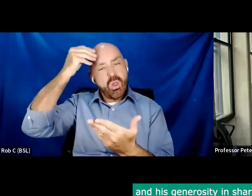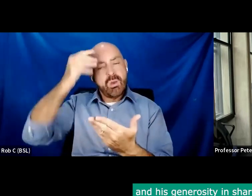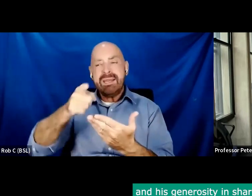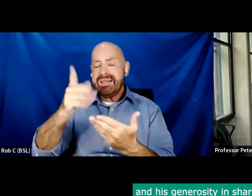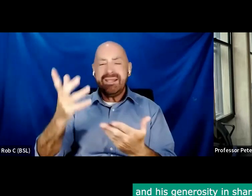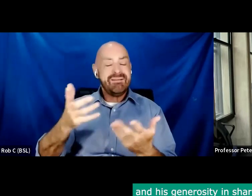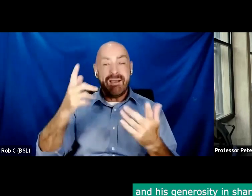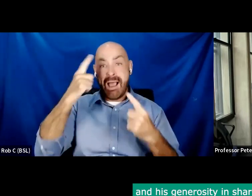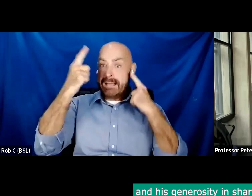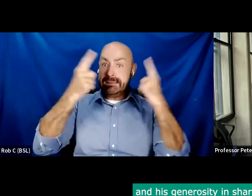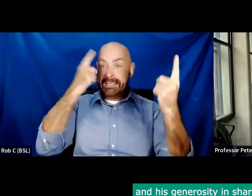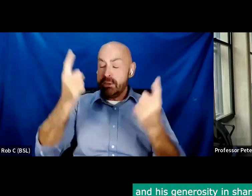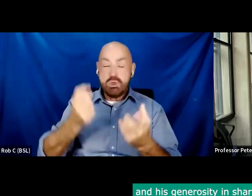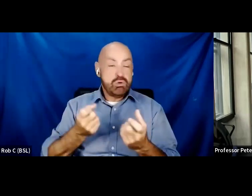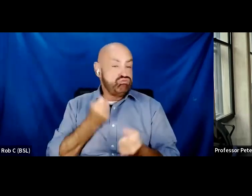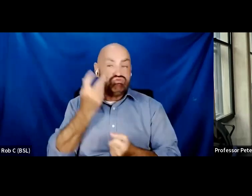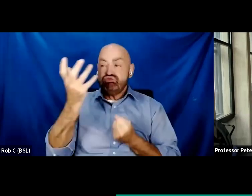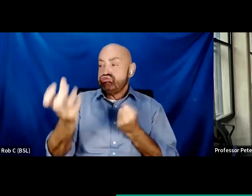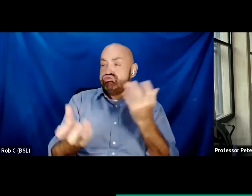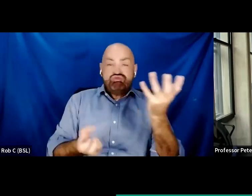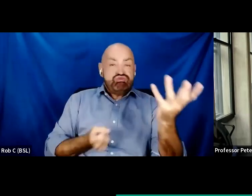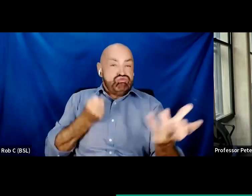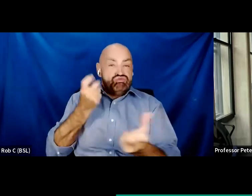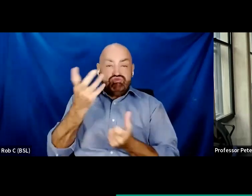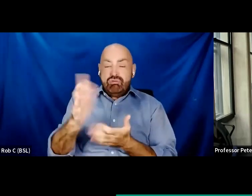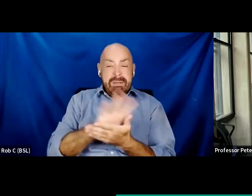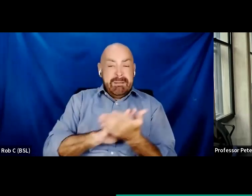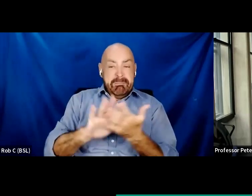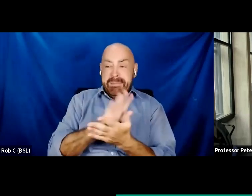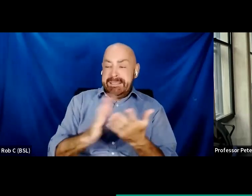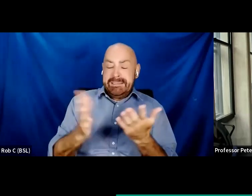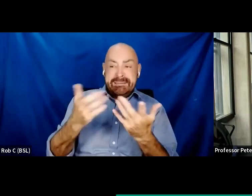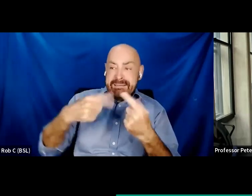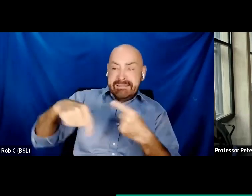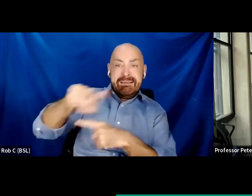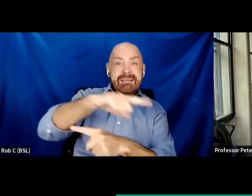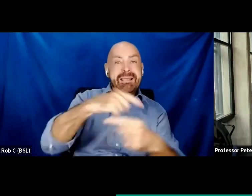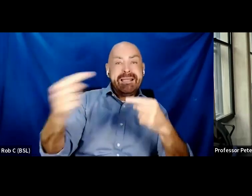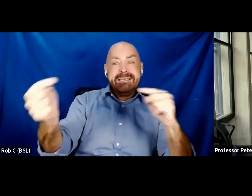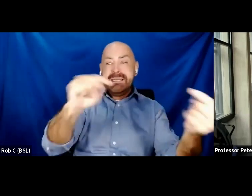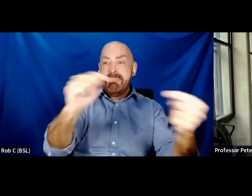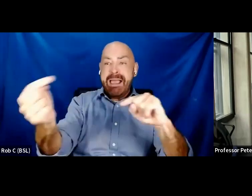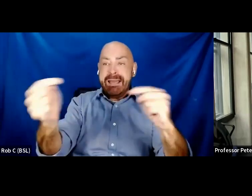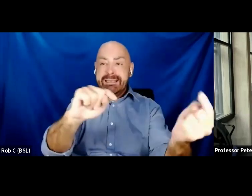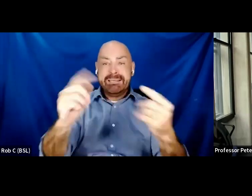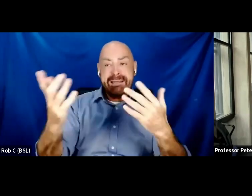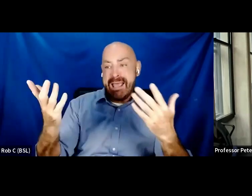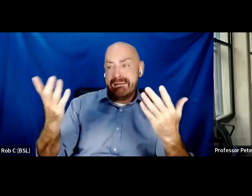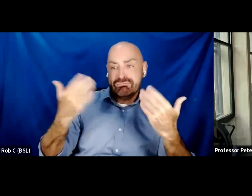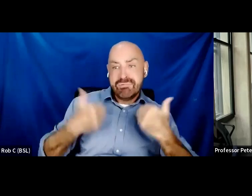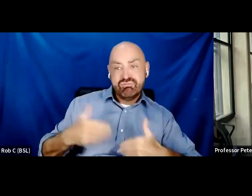ideas has wonderfully enriched the debates in the fields he's so expert in.